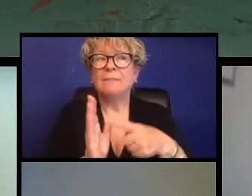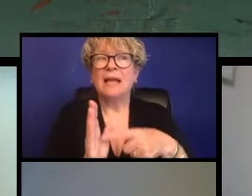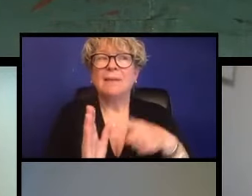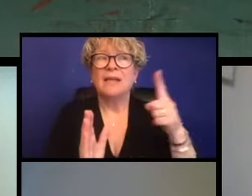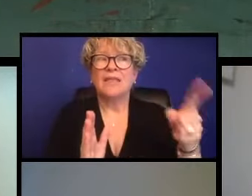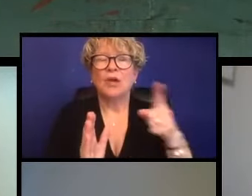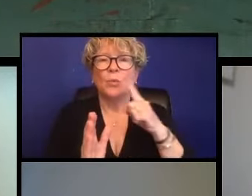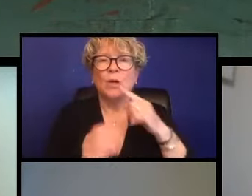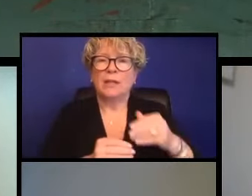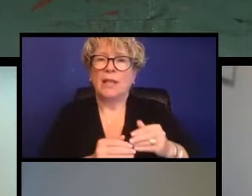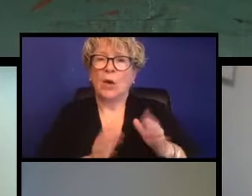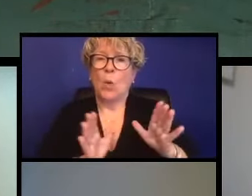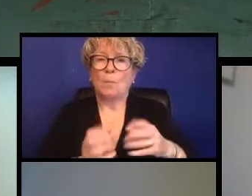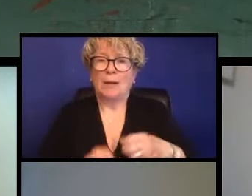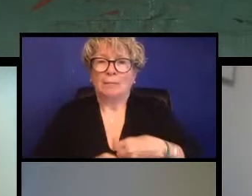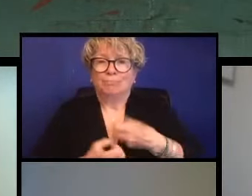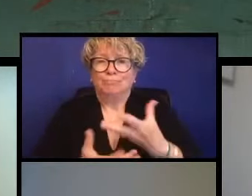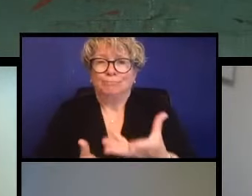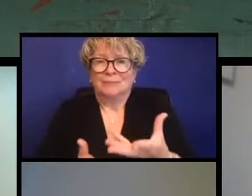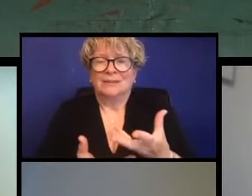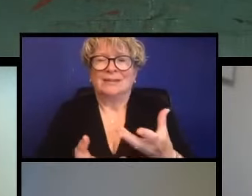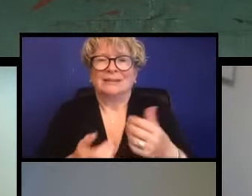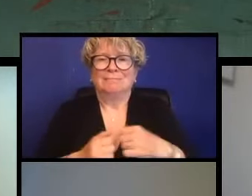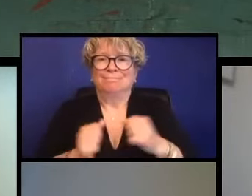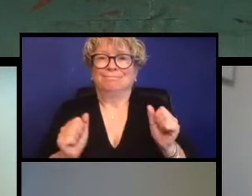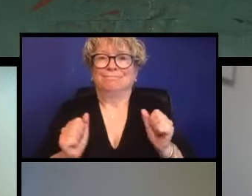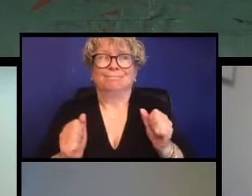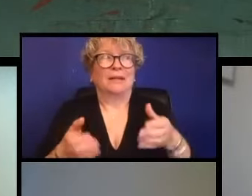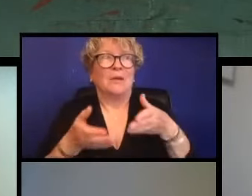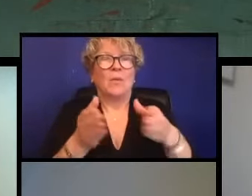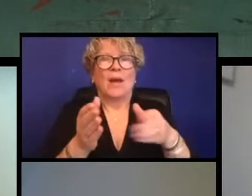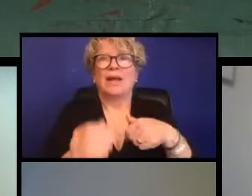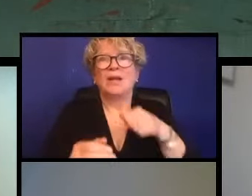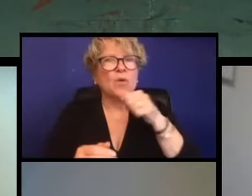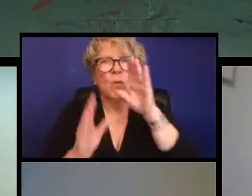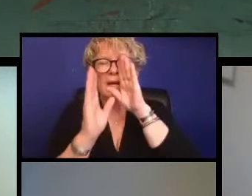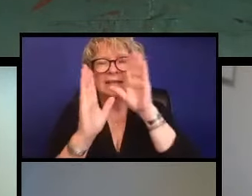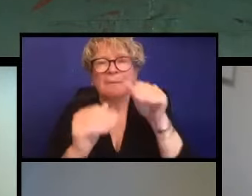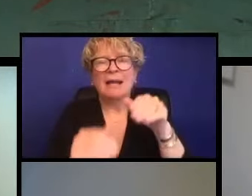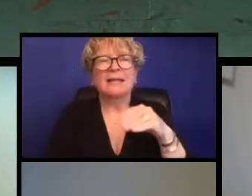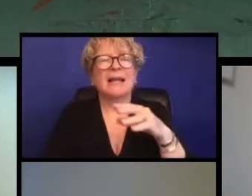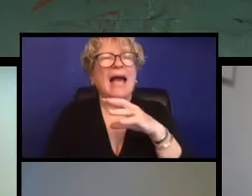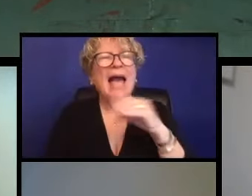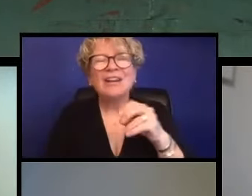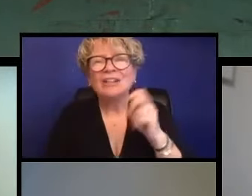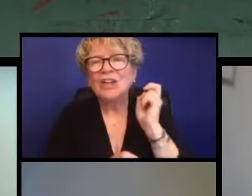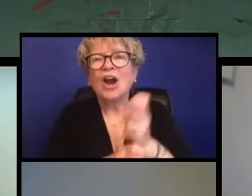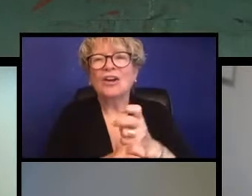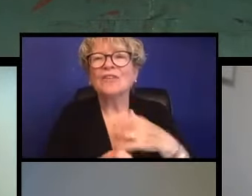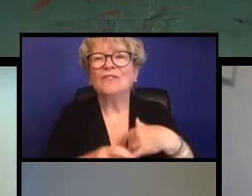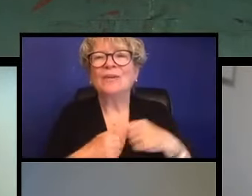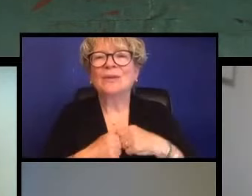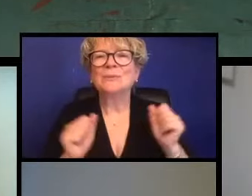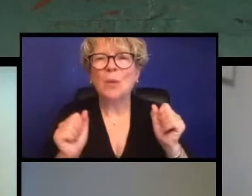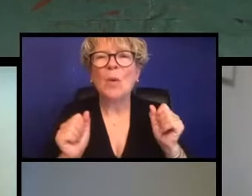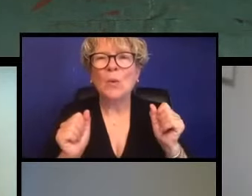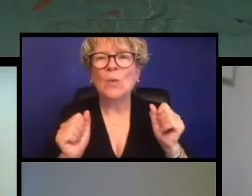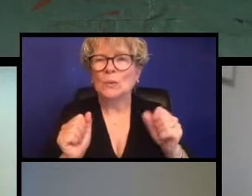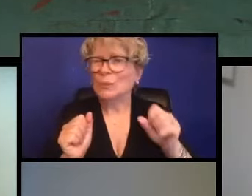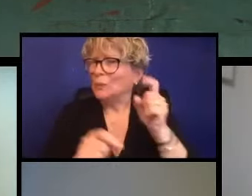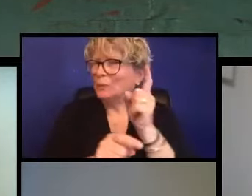never expected to. And I think it's hard to make yourself feel exposed and vulnerable like that. So